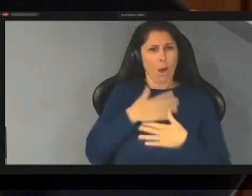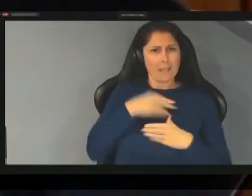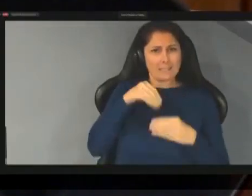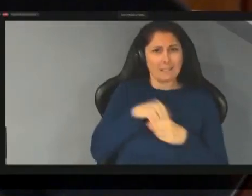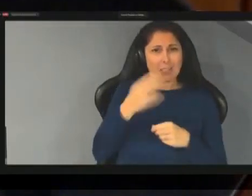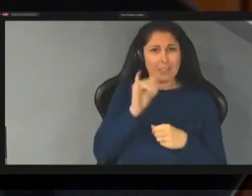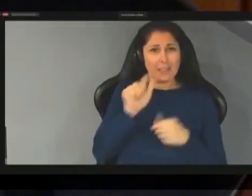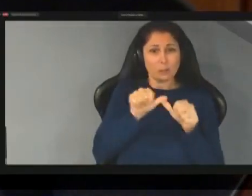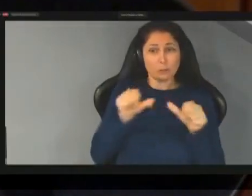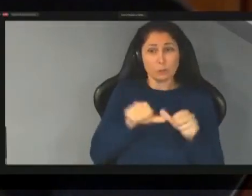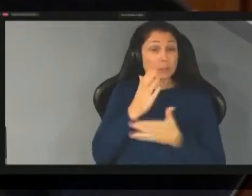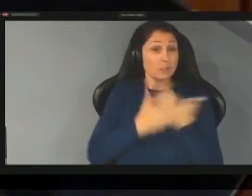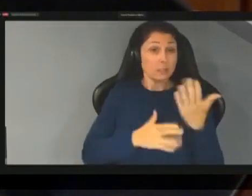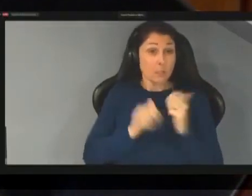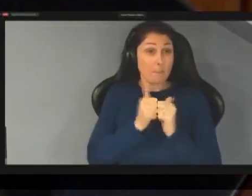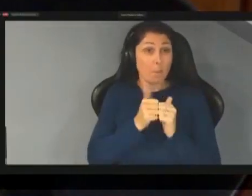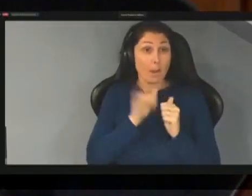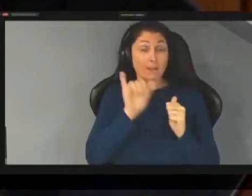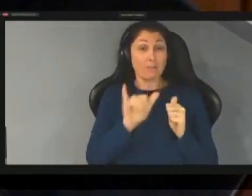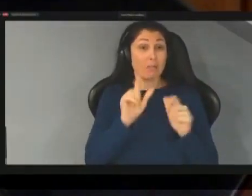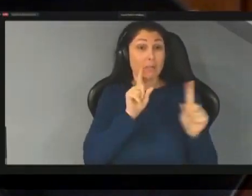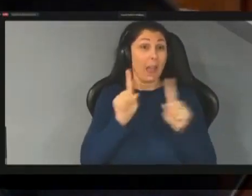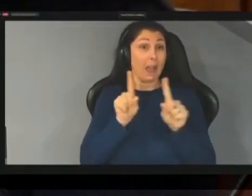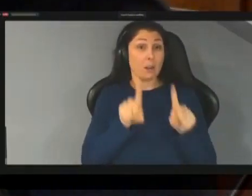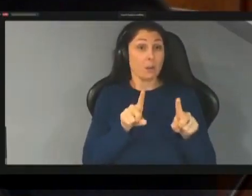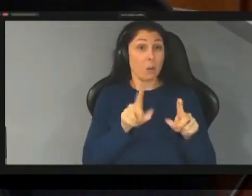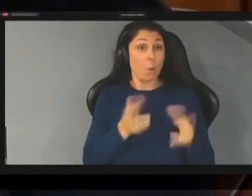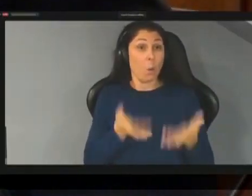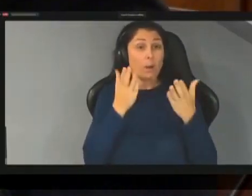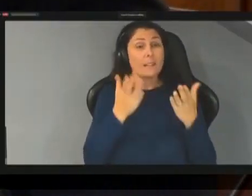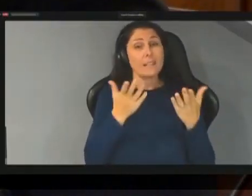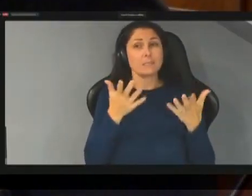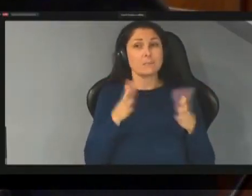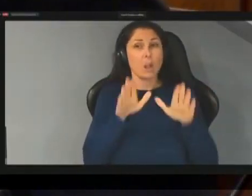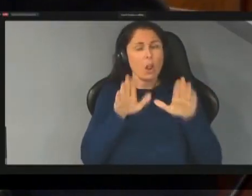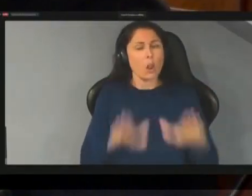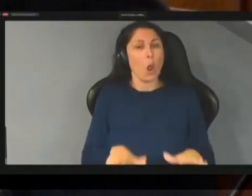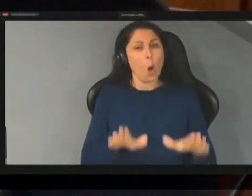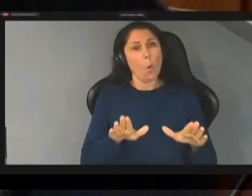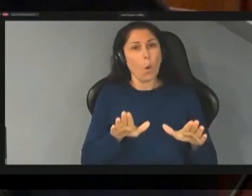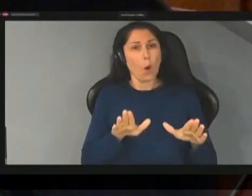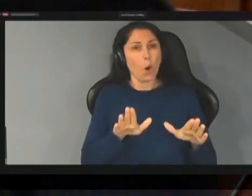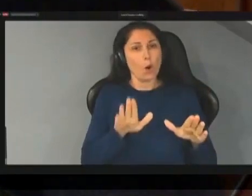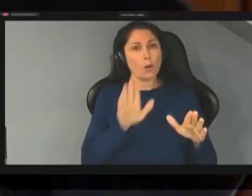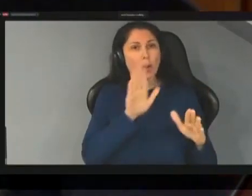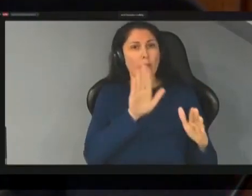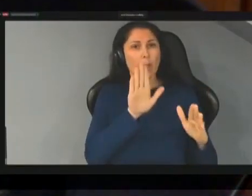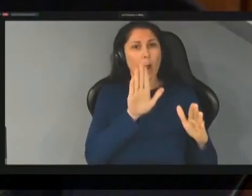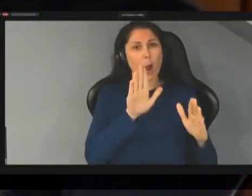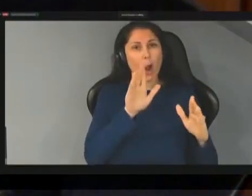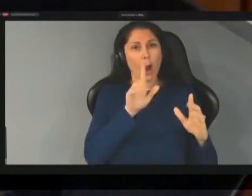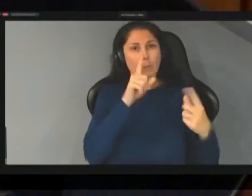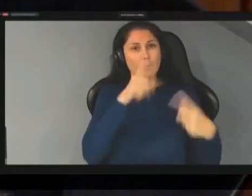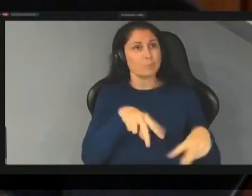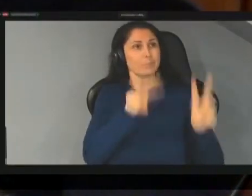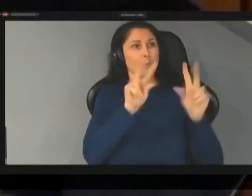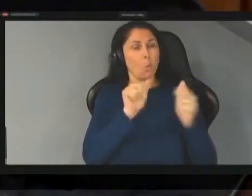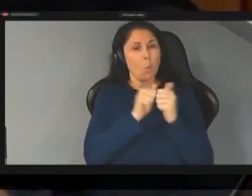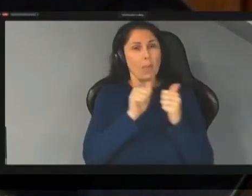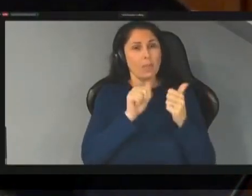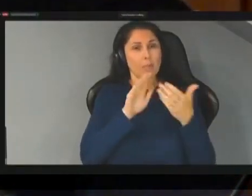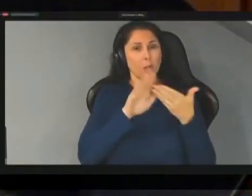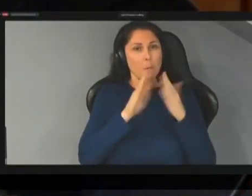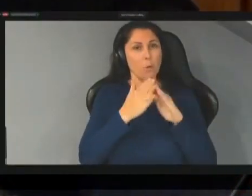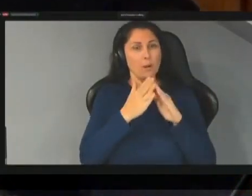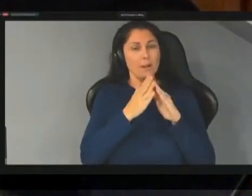in some ways, the ordinance lowered the bar of community engagement, because it